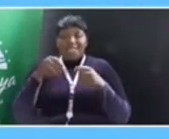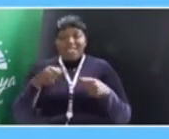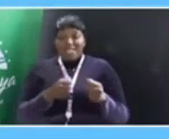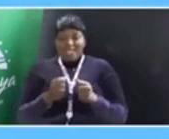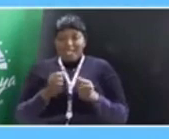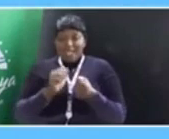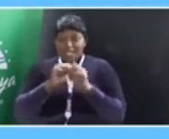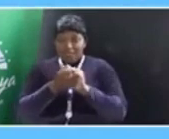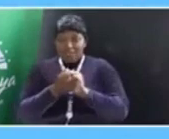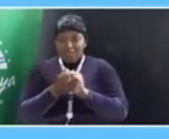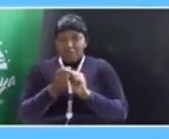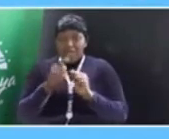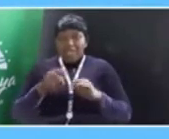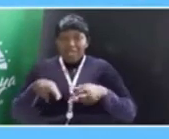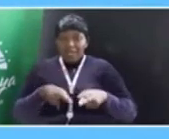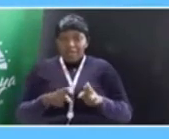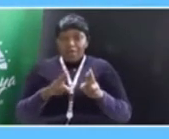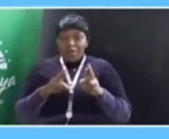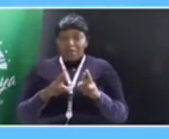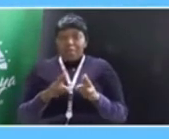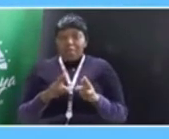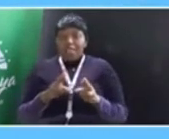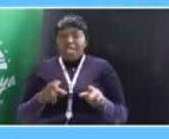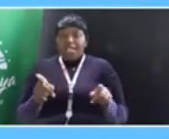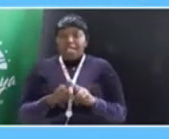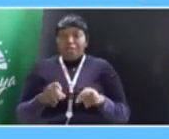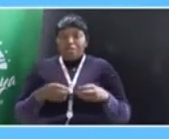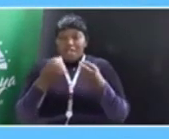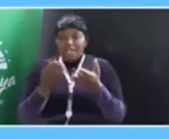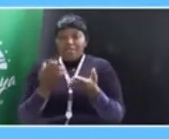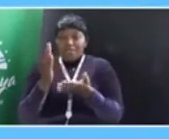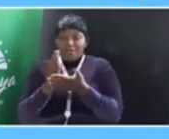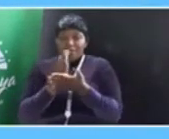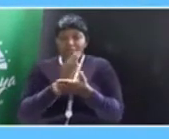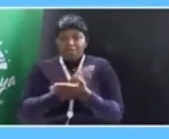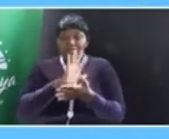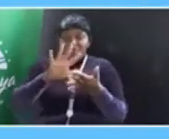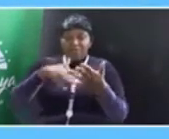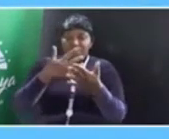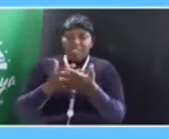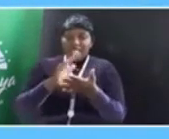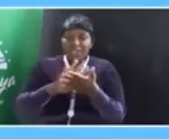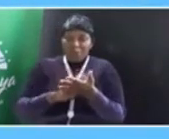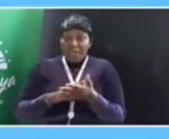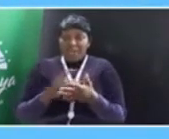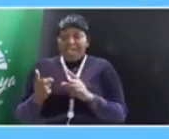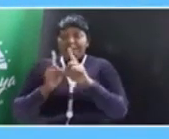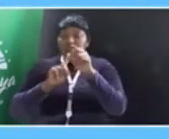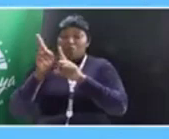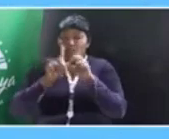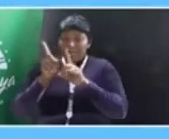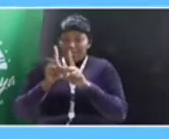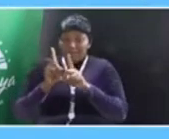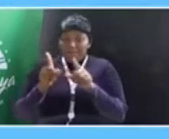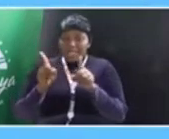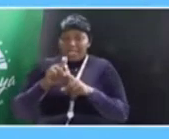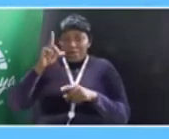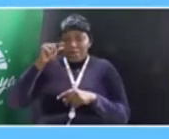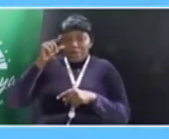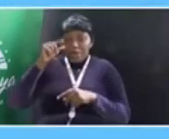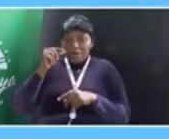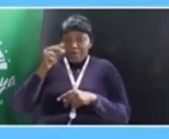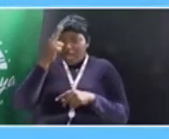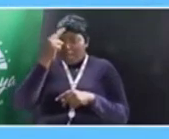In infrastructure development, we are investing heavily in upgrading transport networks in key tourism areas such as the coast, Masai